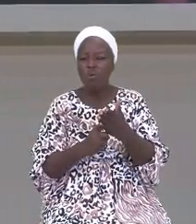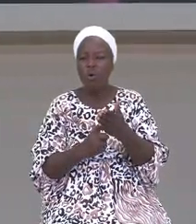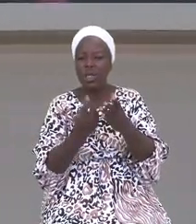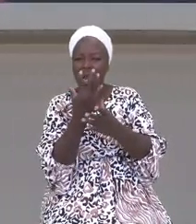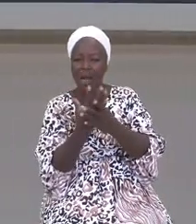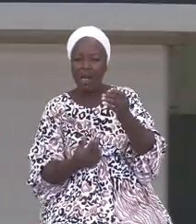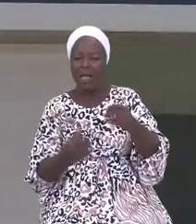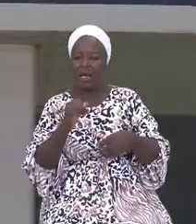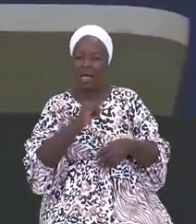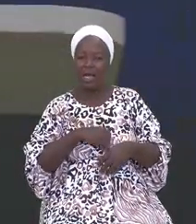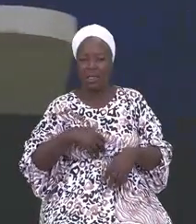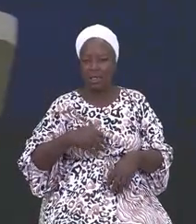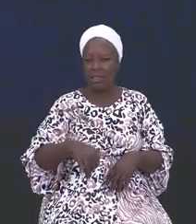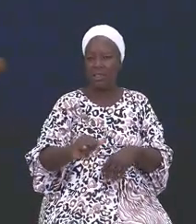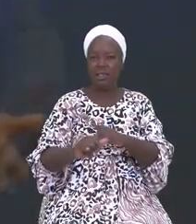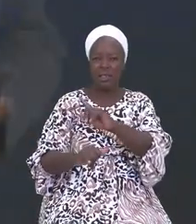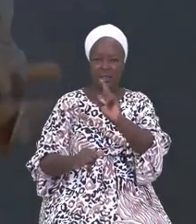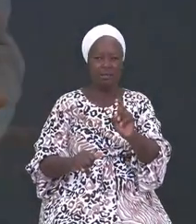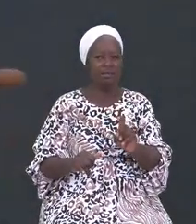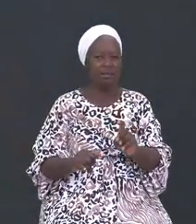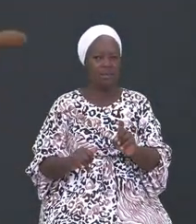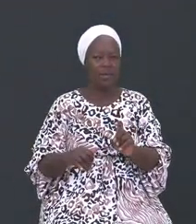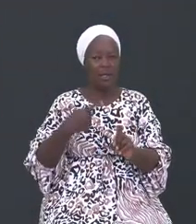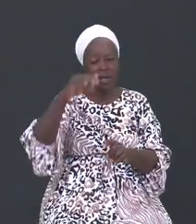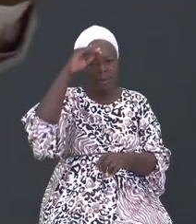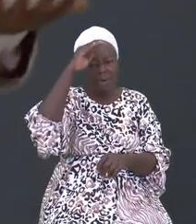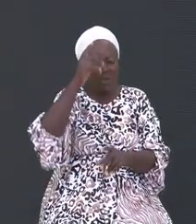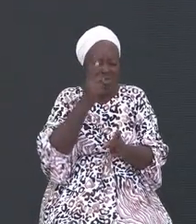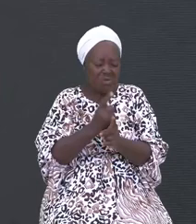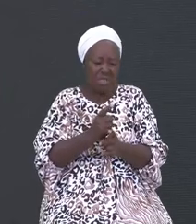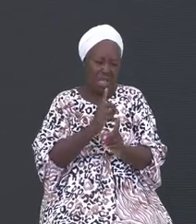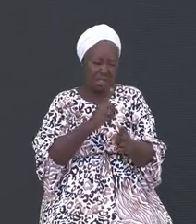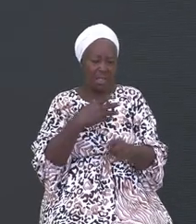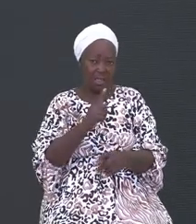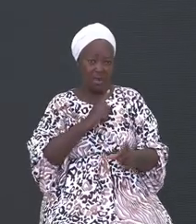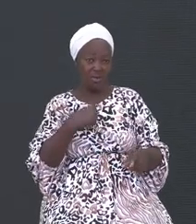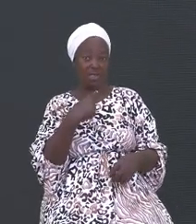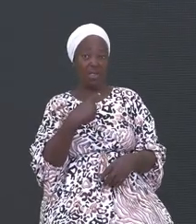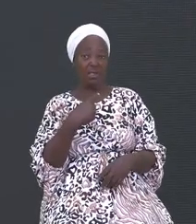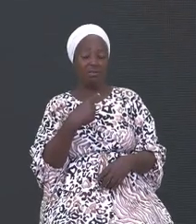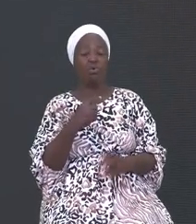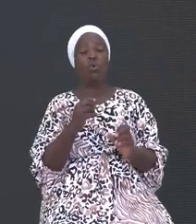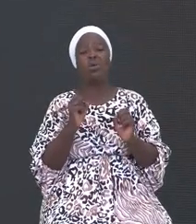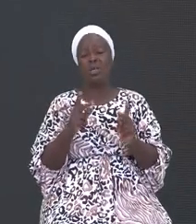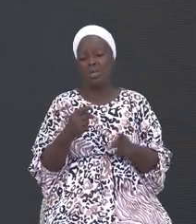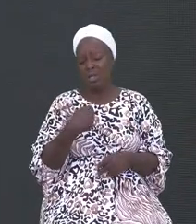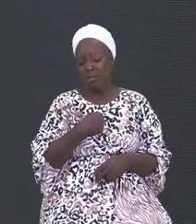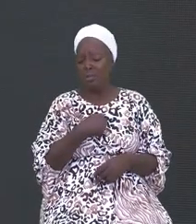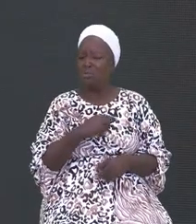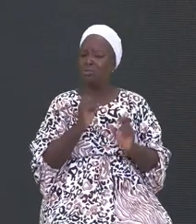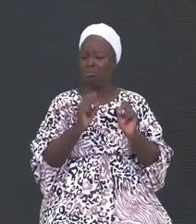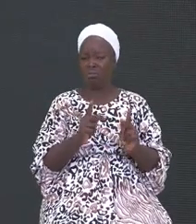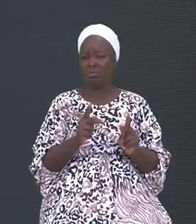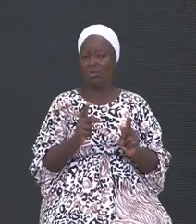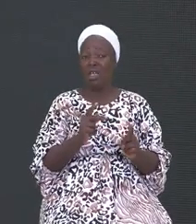Man, in superficially answering, the Lord said, I'm all right. If that's to